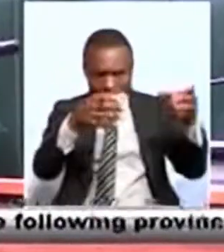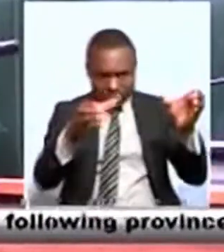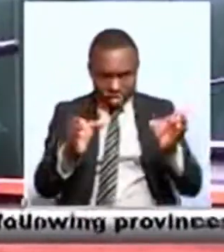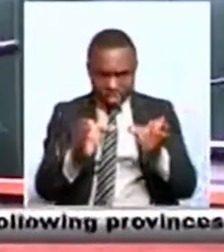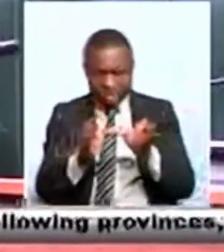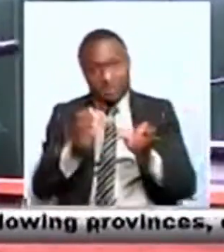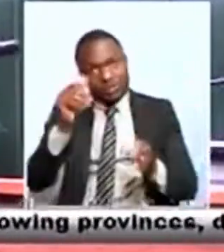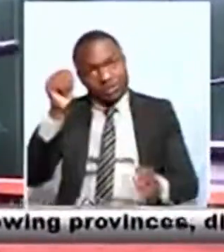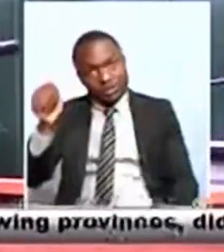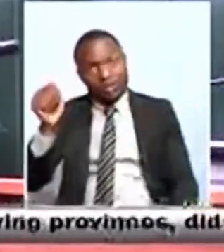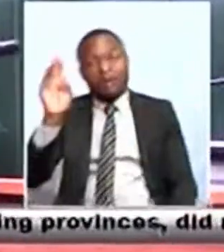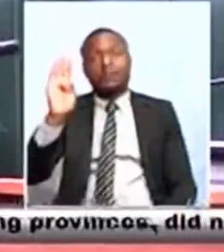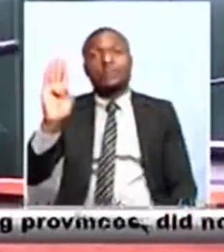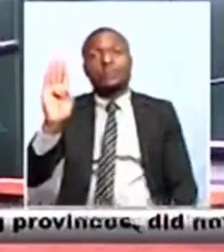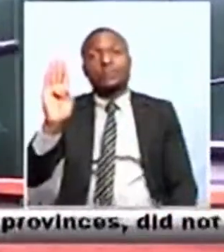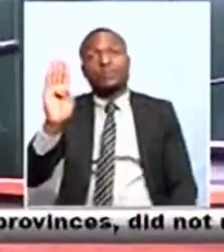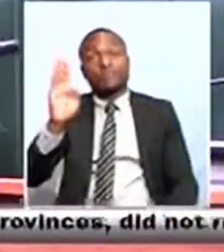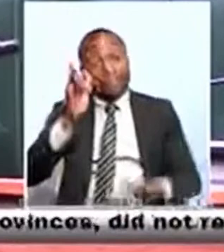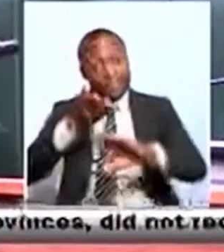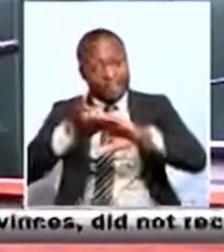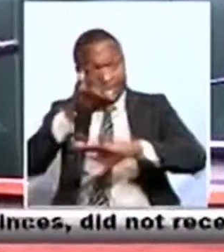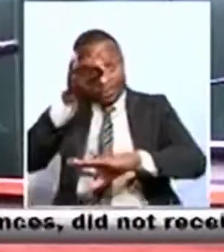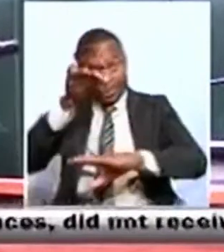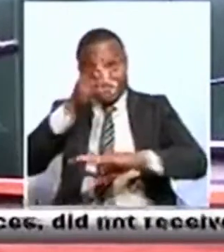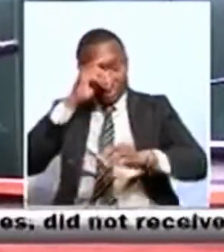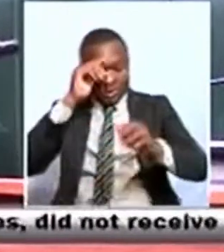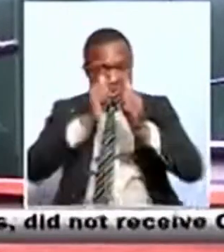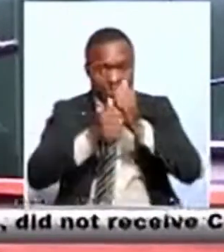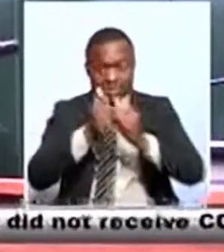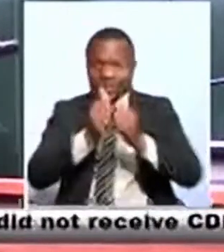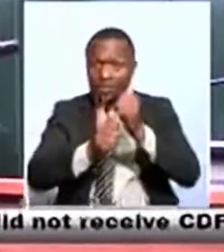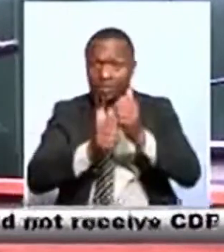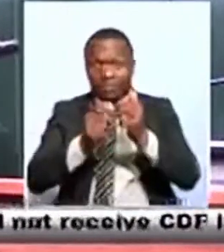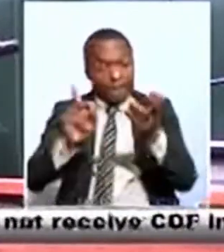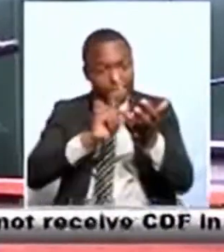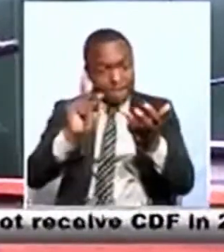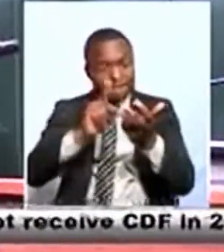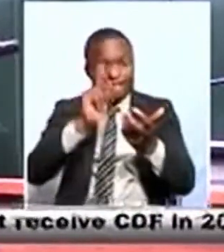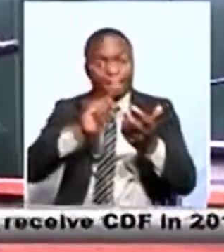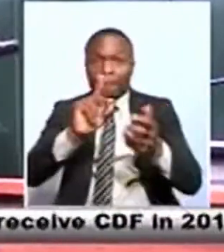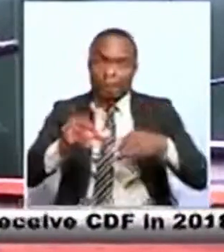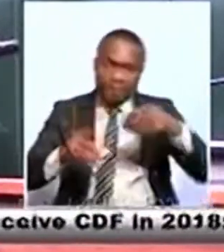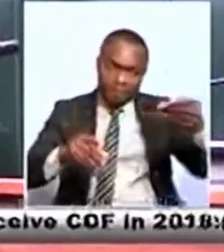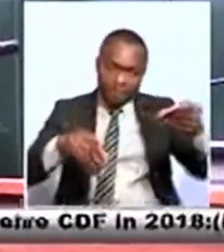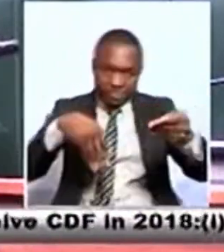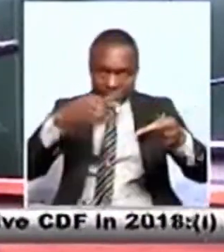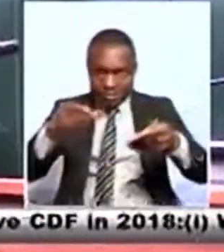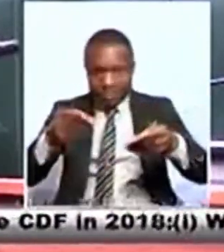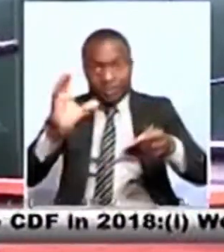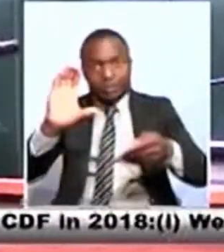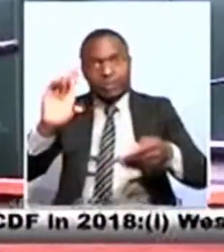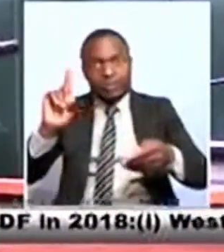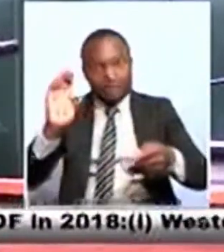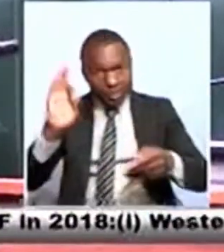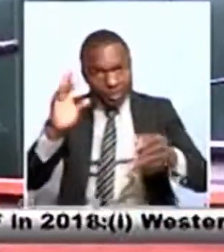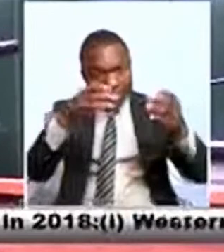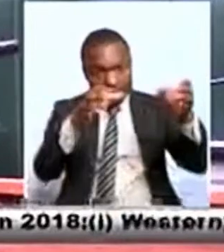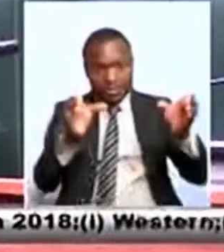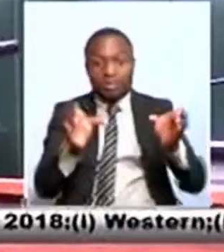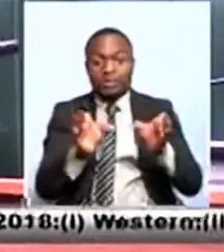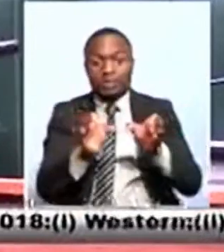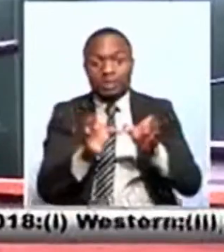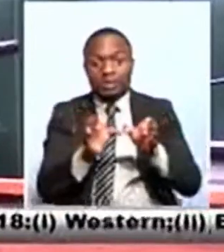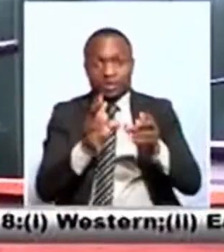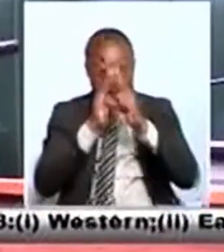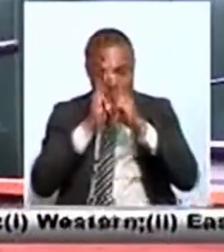B above because it prioritized disbursement of the CDF in constituencies whose members of